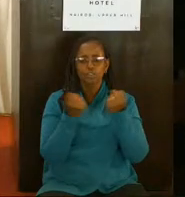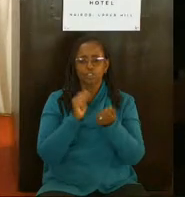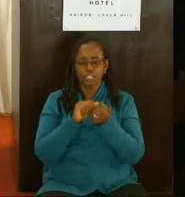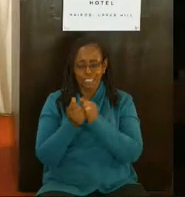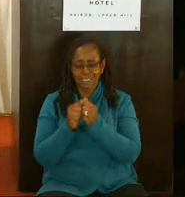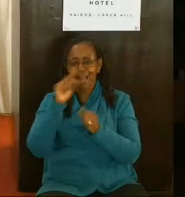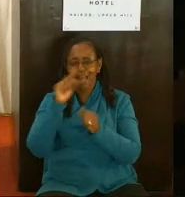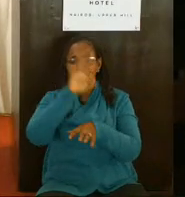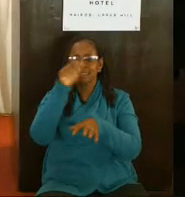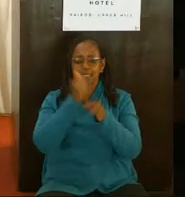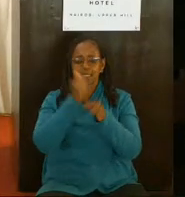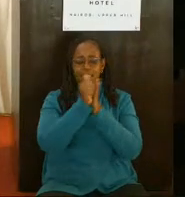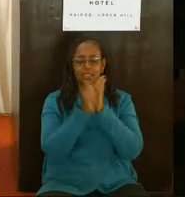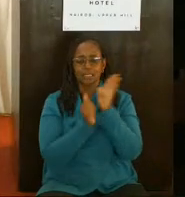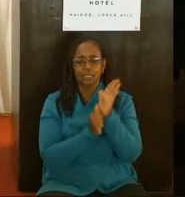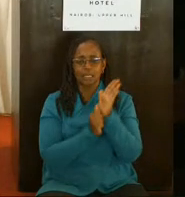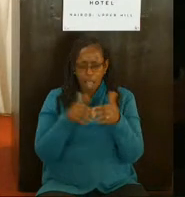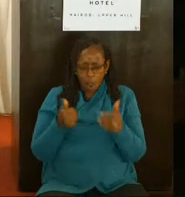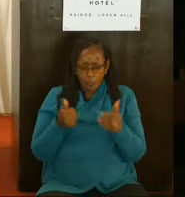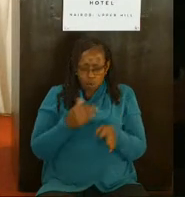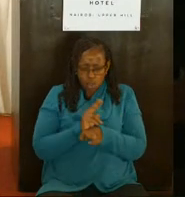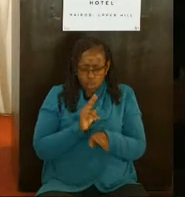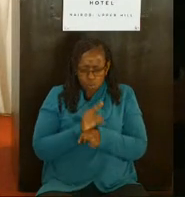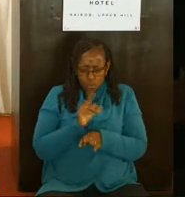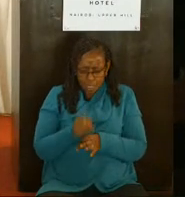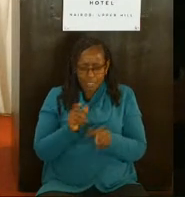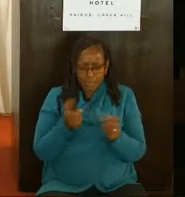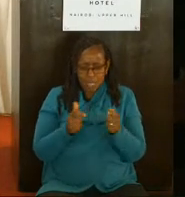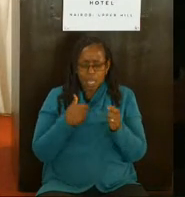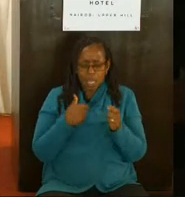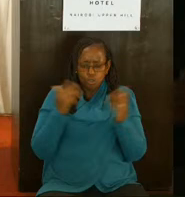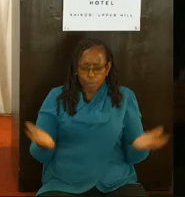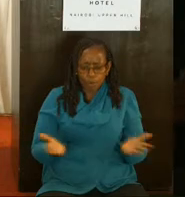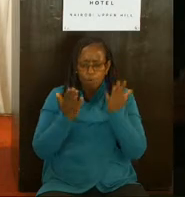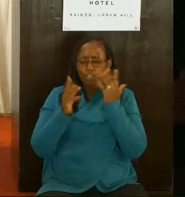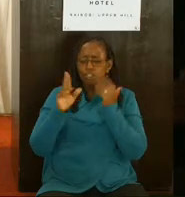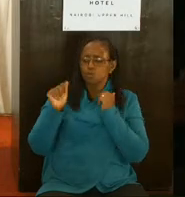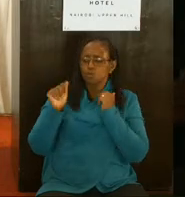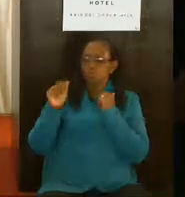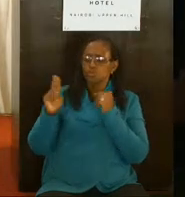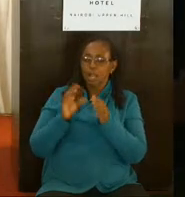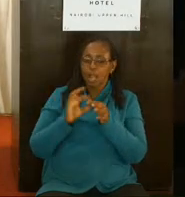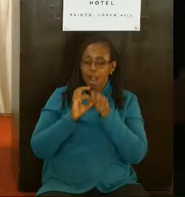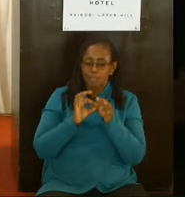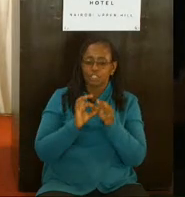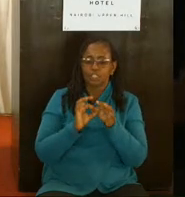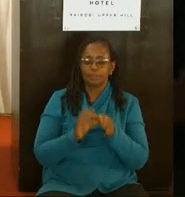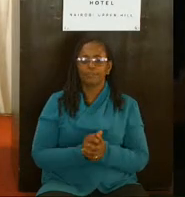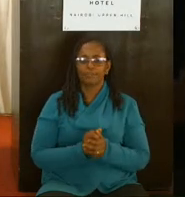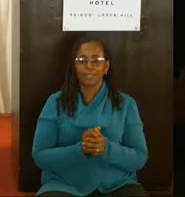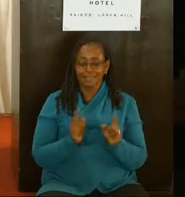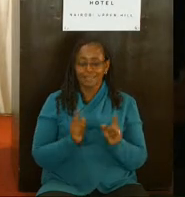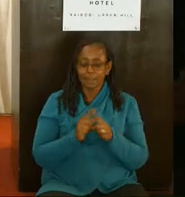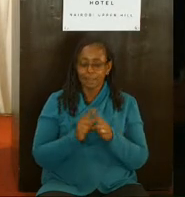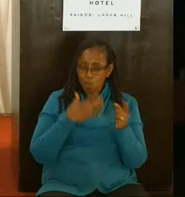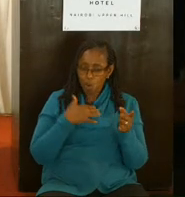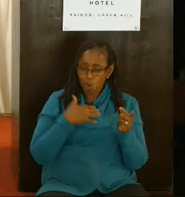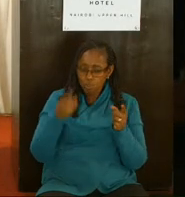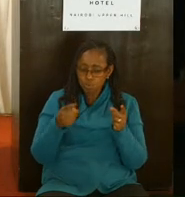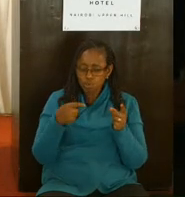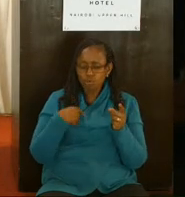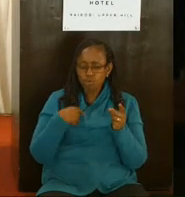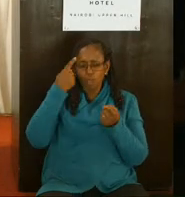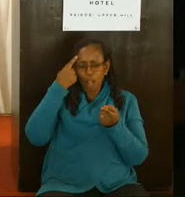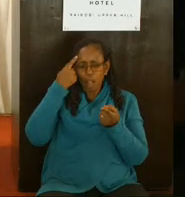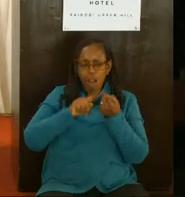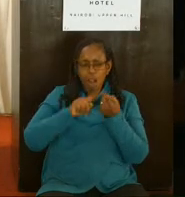for public awareness how do we use it to promote this the auto culture but also I want you to reflect on what